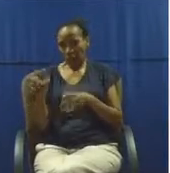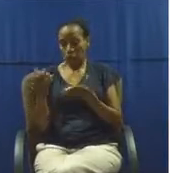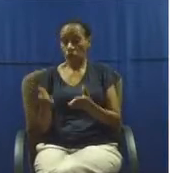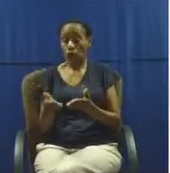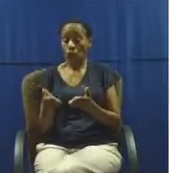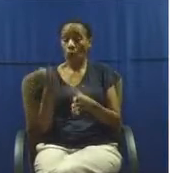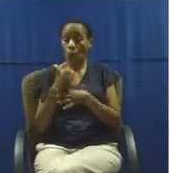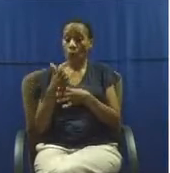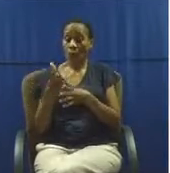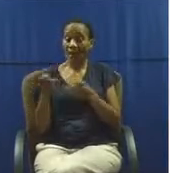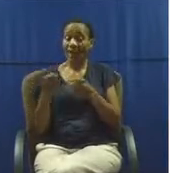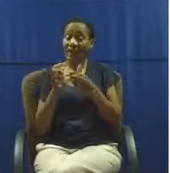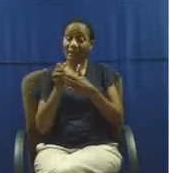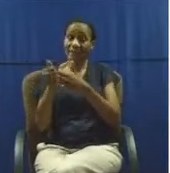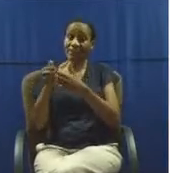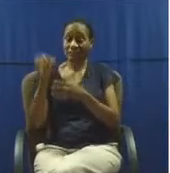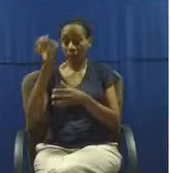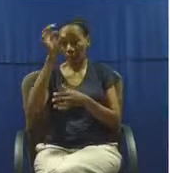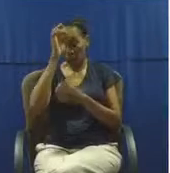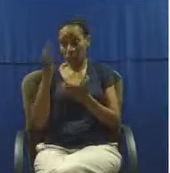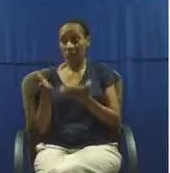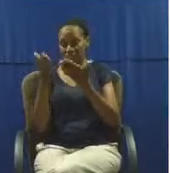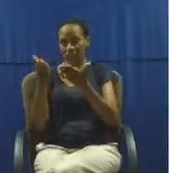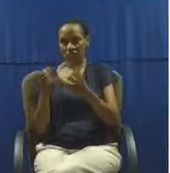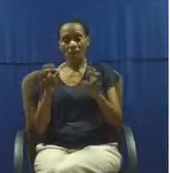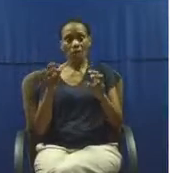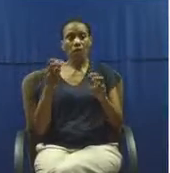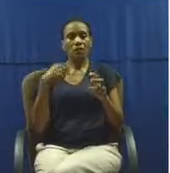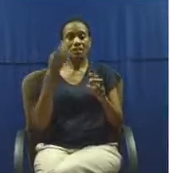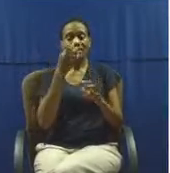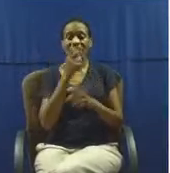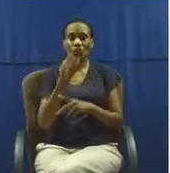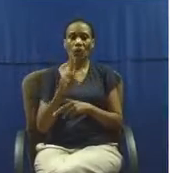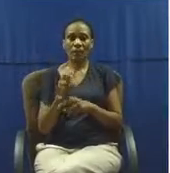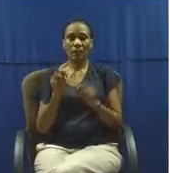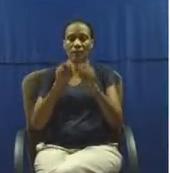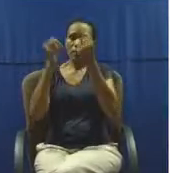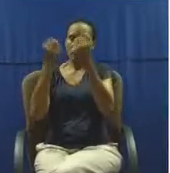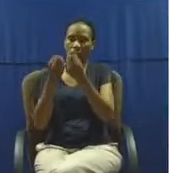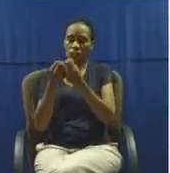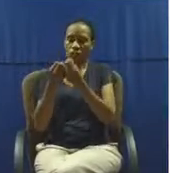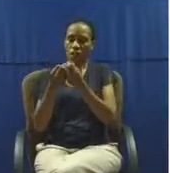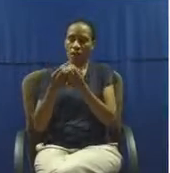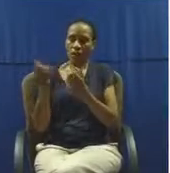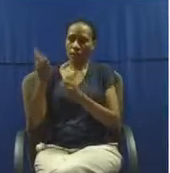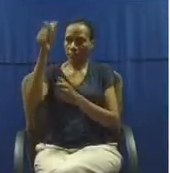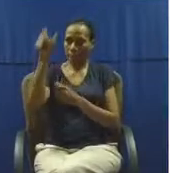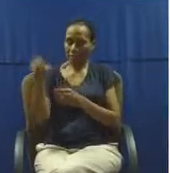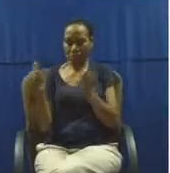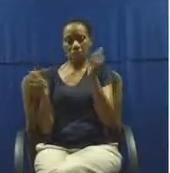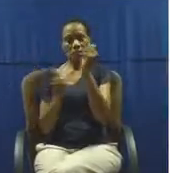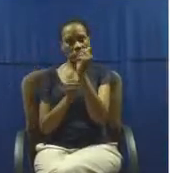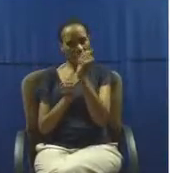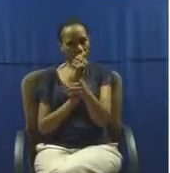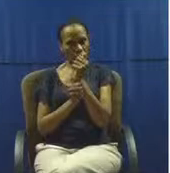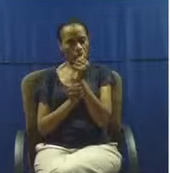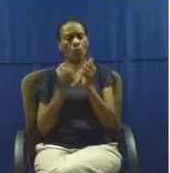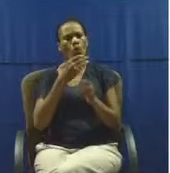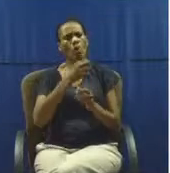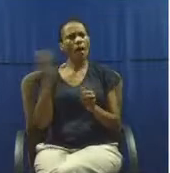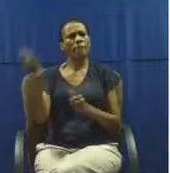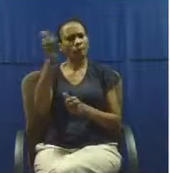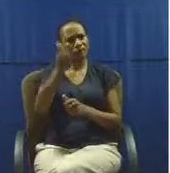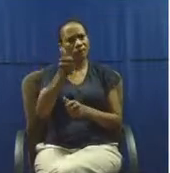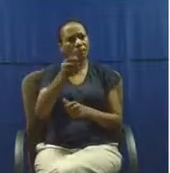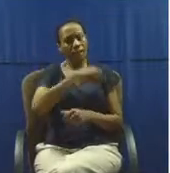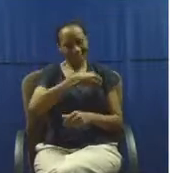service, then it states the following, and I quote, the National Commissioner of Police and Deputies should be appointed by the President